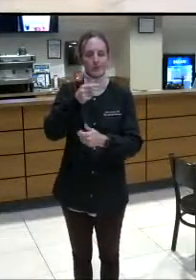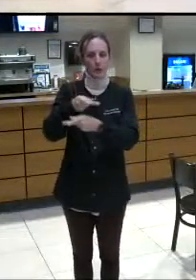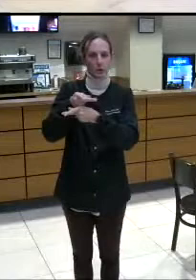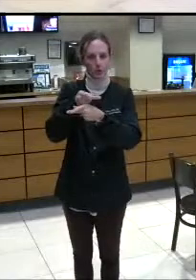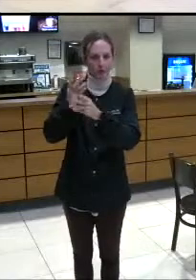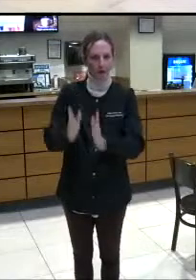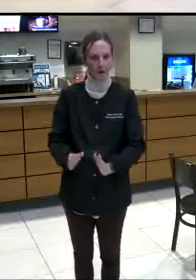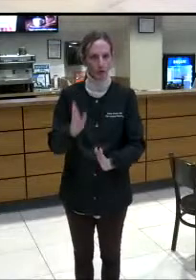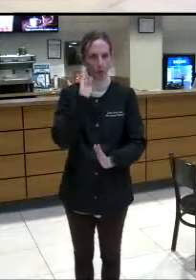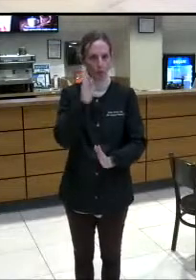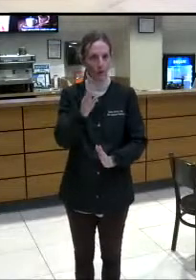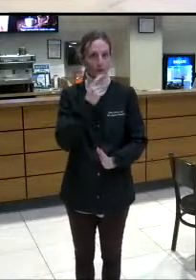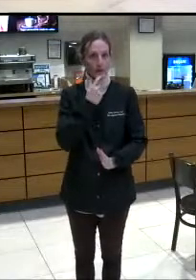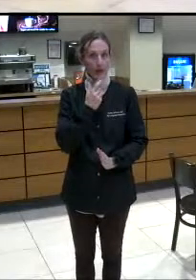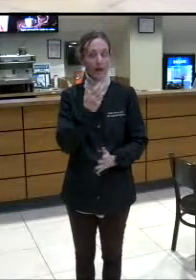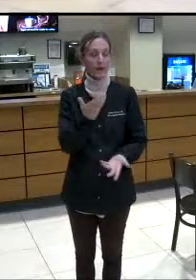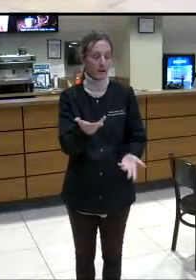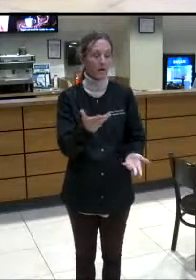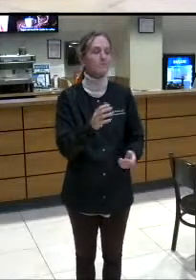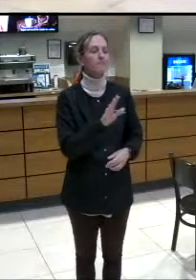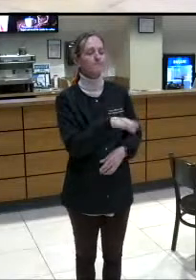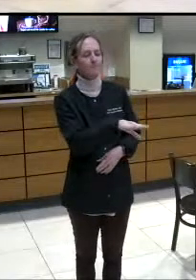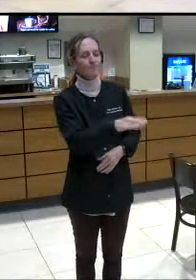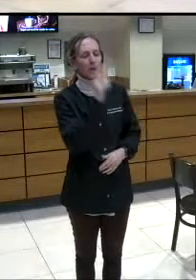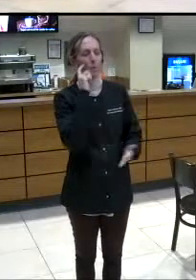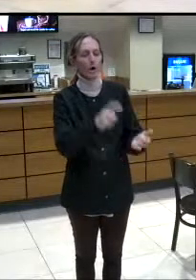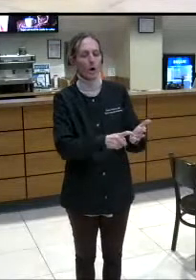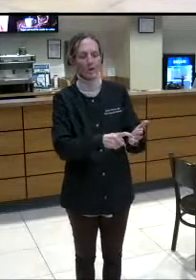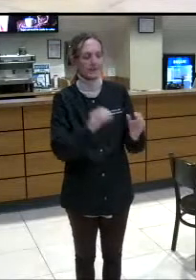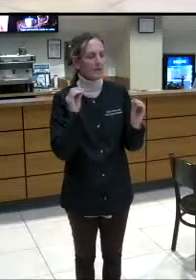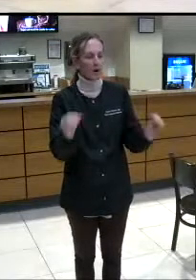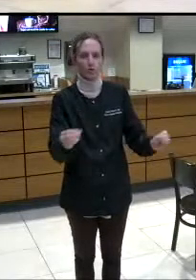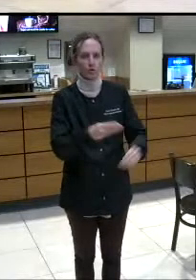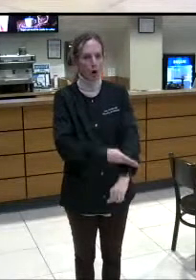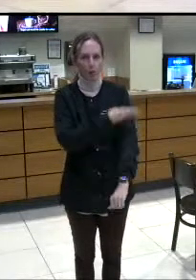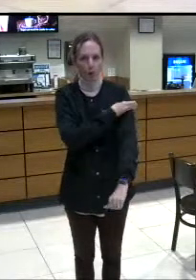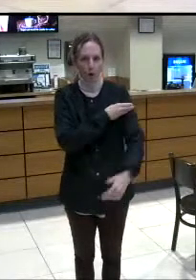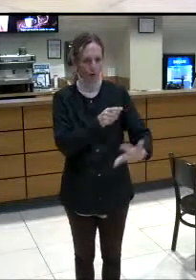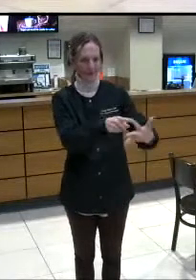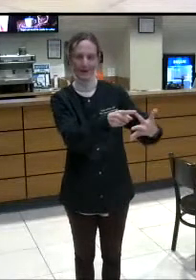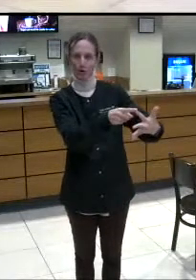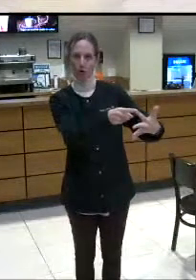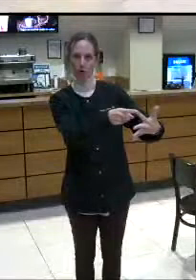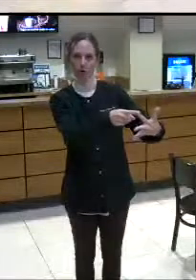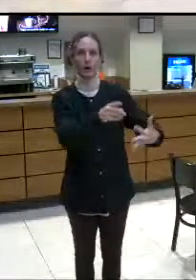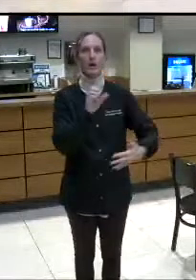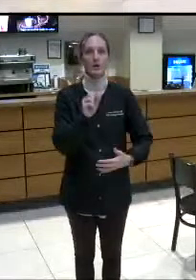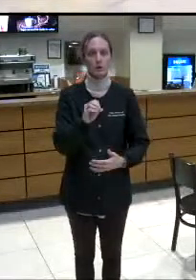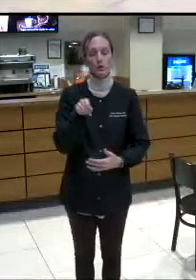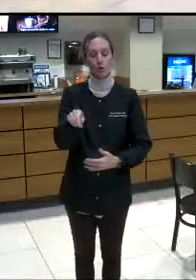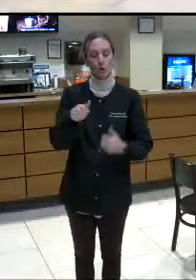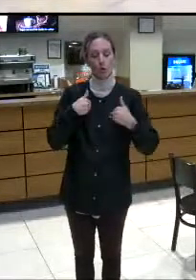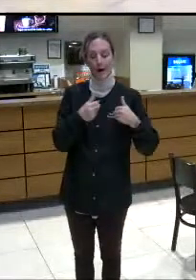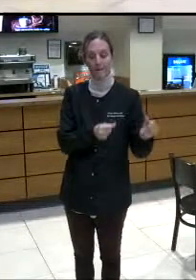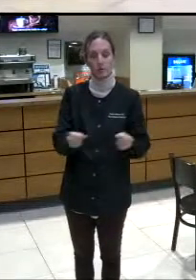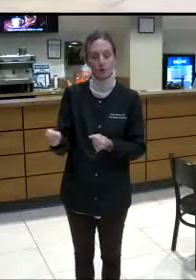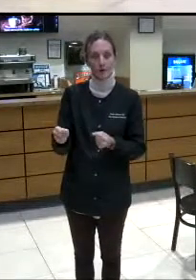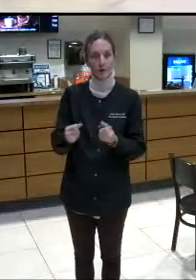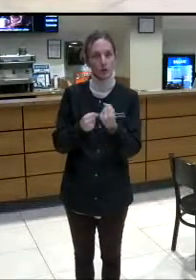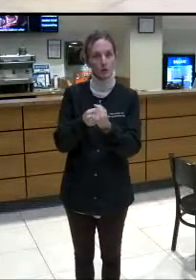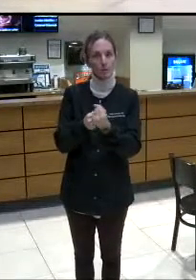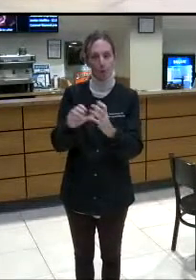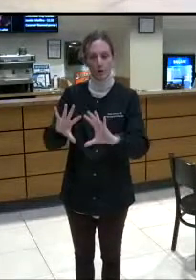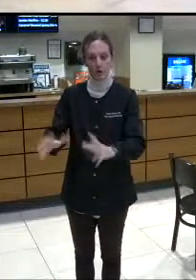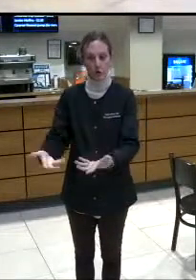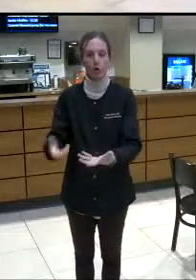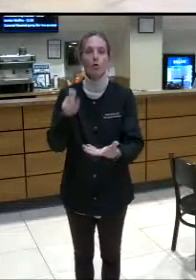that there is not growth in this area. When you get to your strategic support circle, you need to ask for support